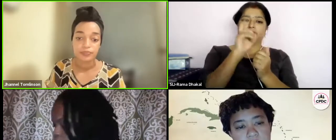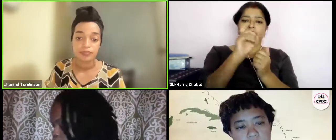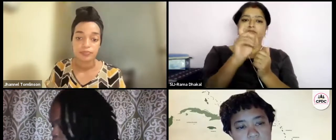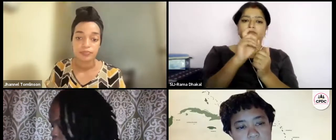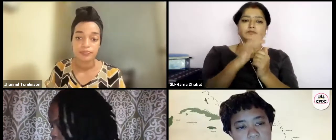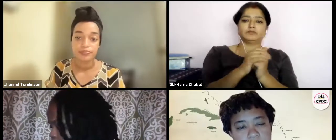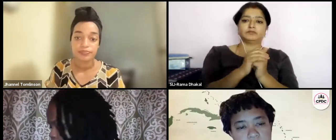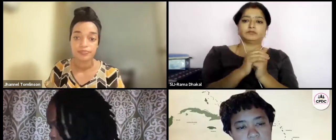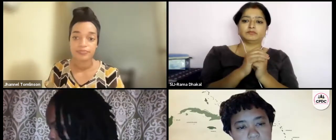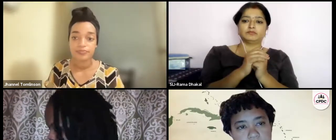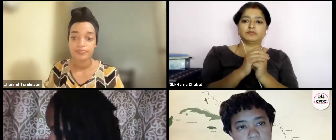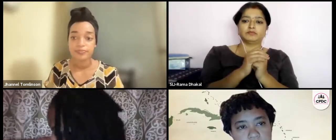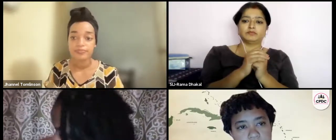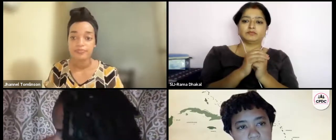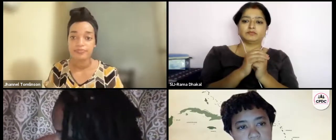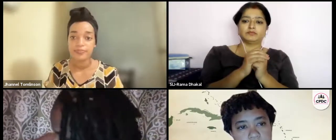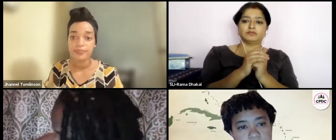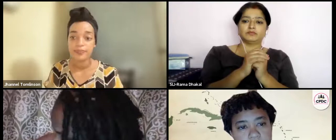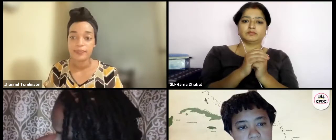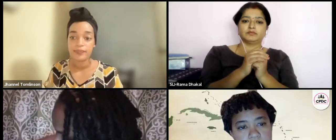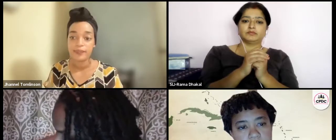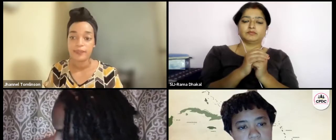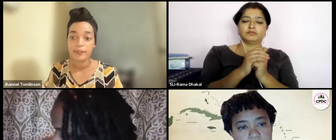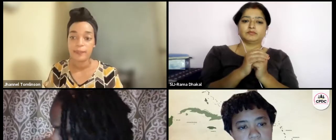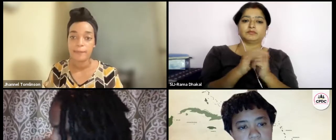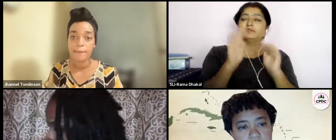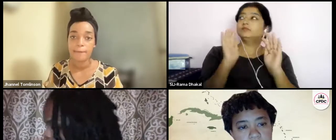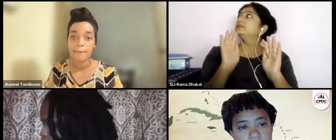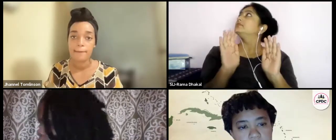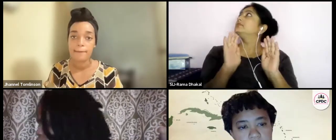Okay, Jhannel, thank you. Yes,